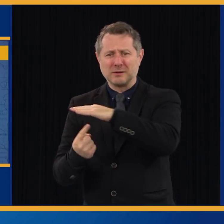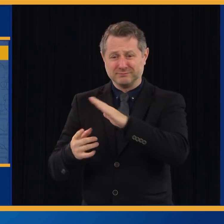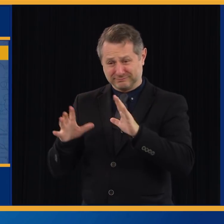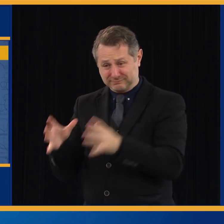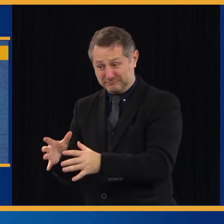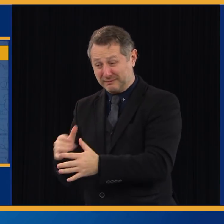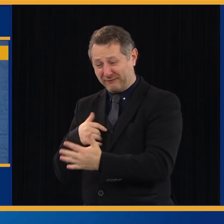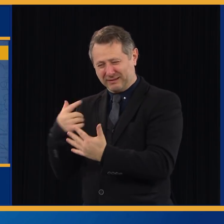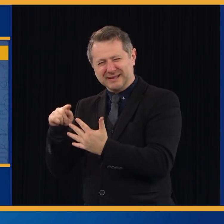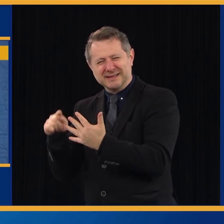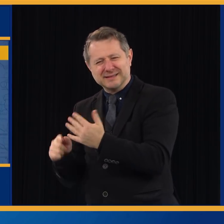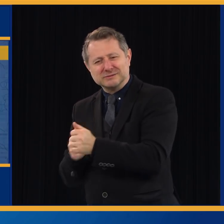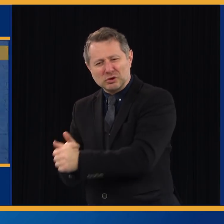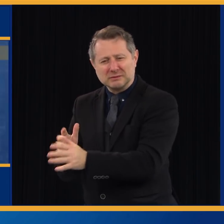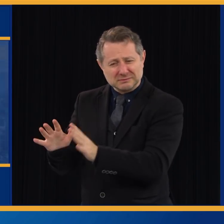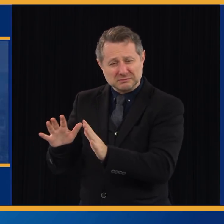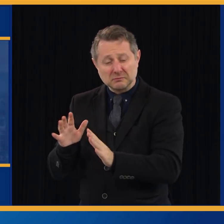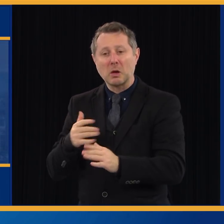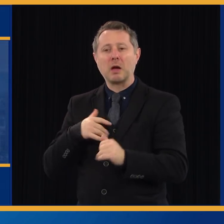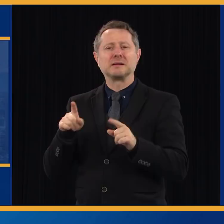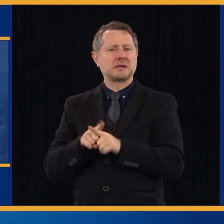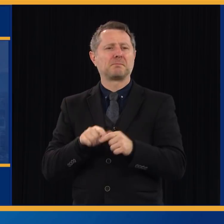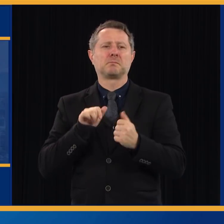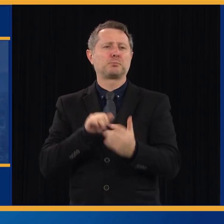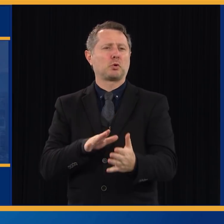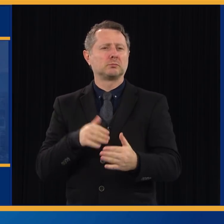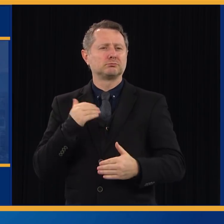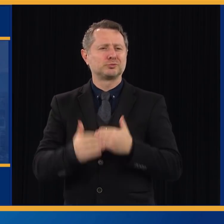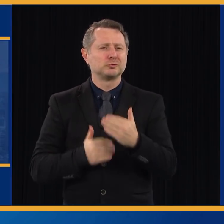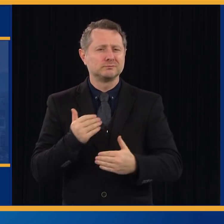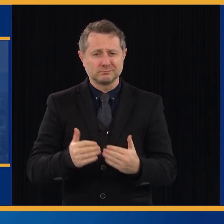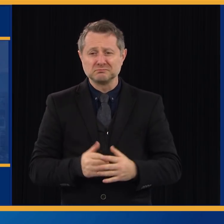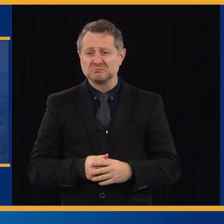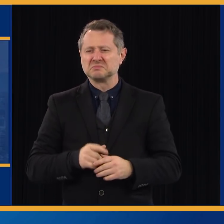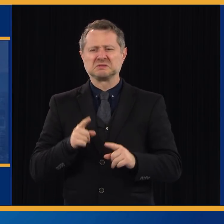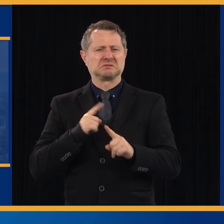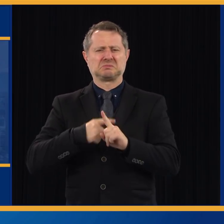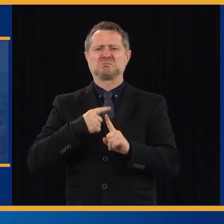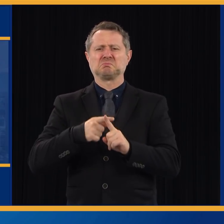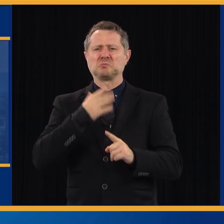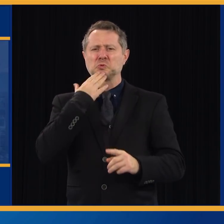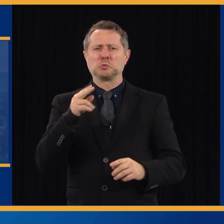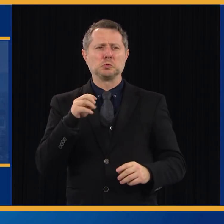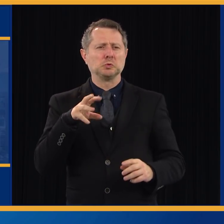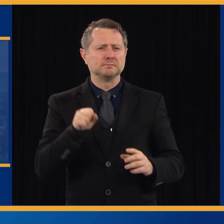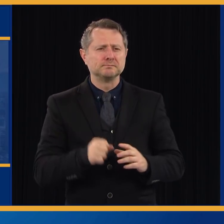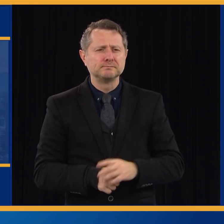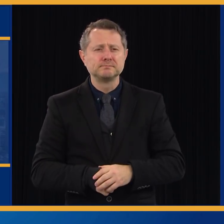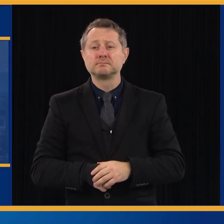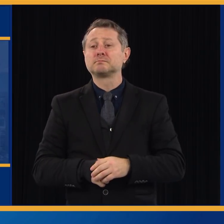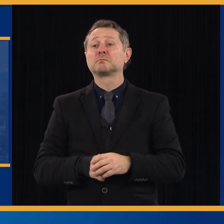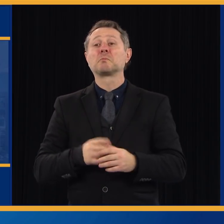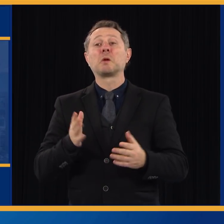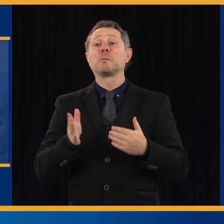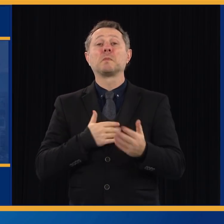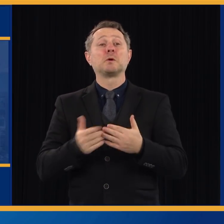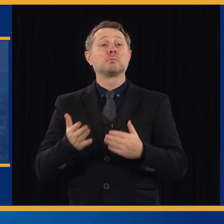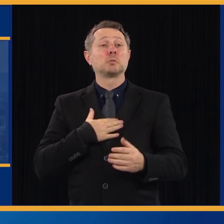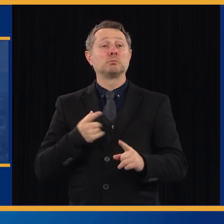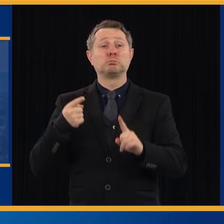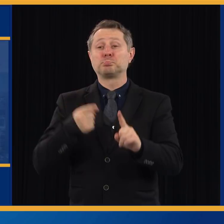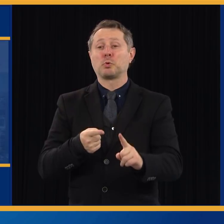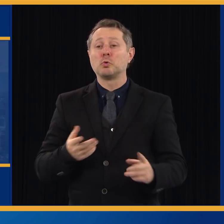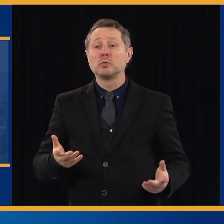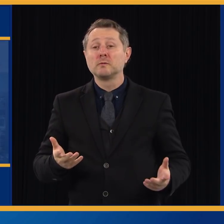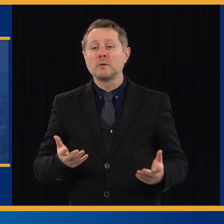fairly constant, and that's also good news. But the point that different regions of the country have